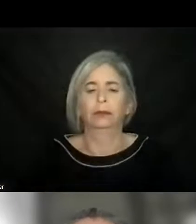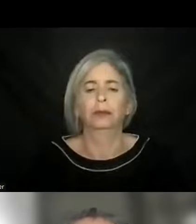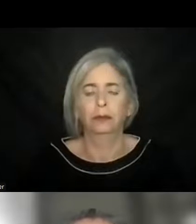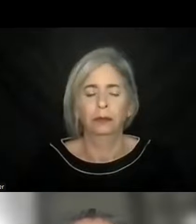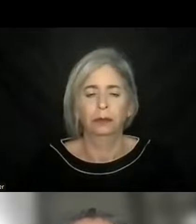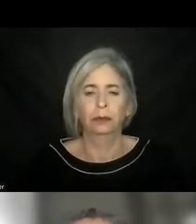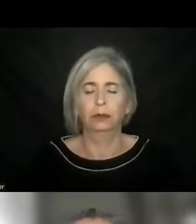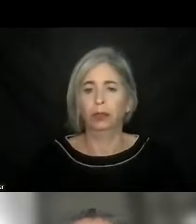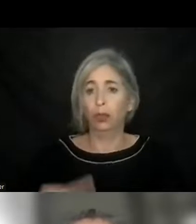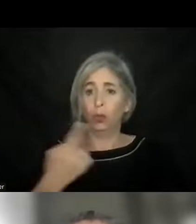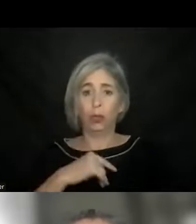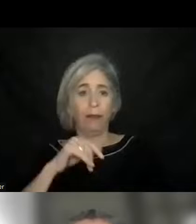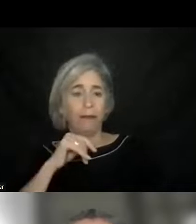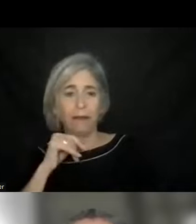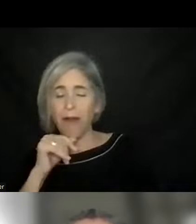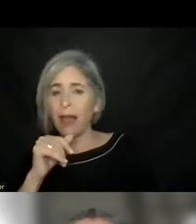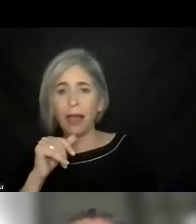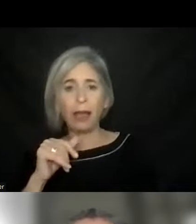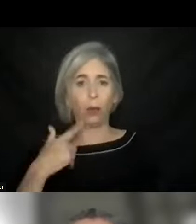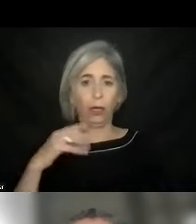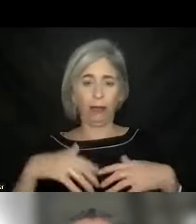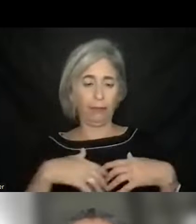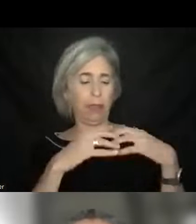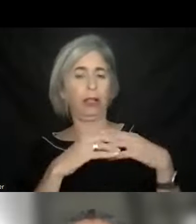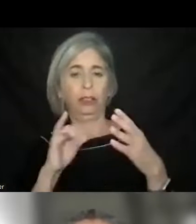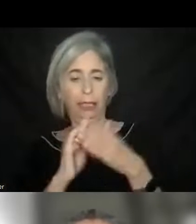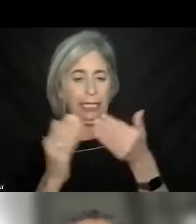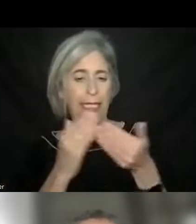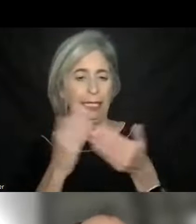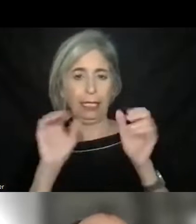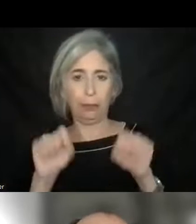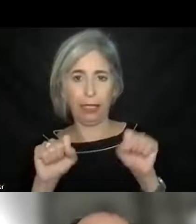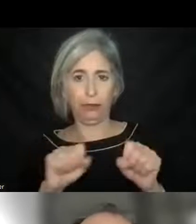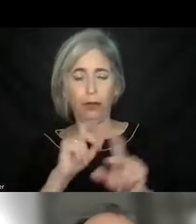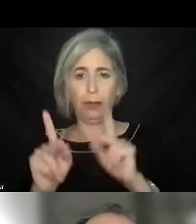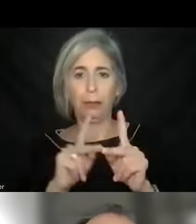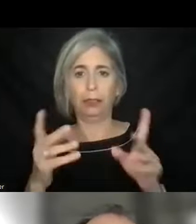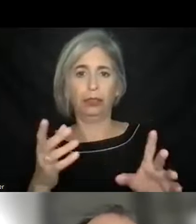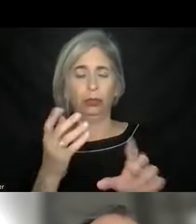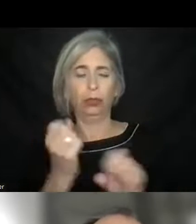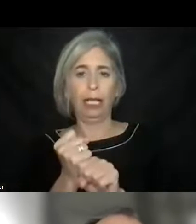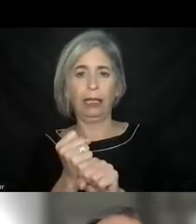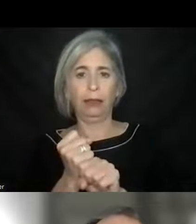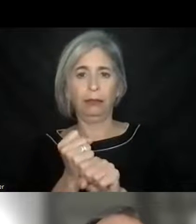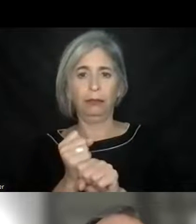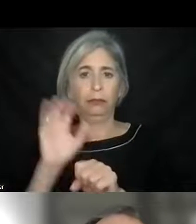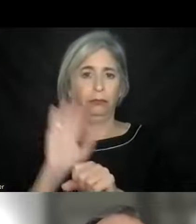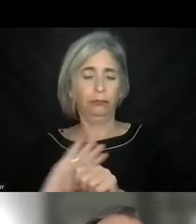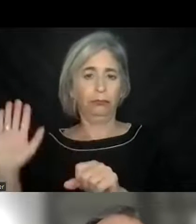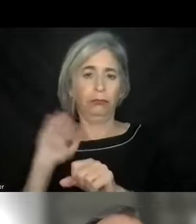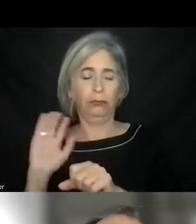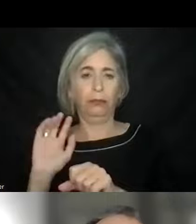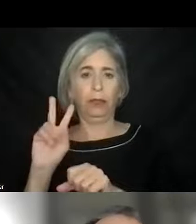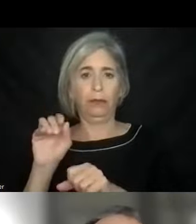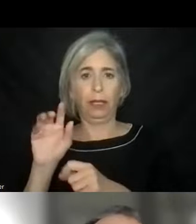So we haven't, we intentionally built it so that it would be as easy as possible for people to take existing VPATs and convert them